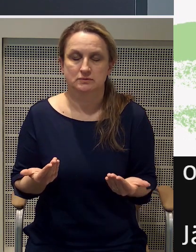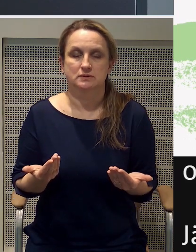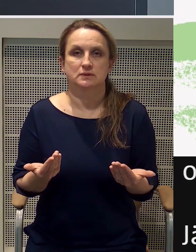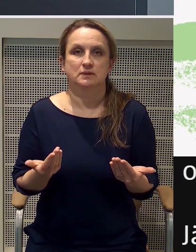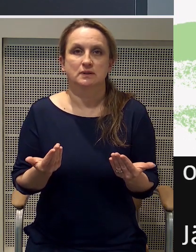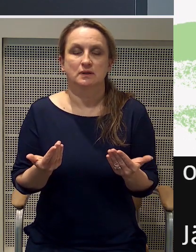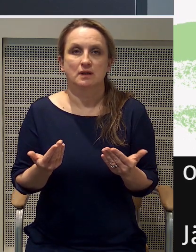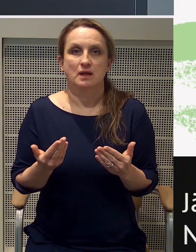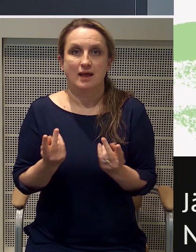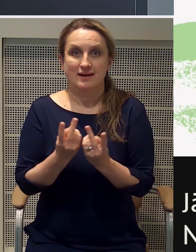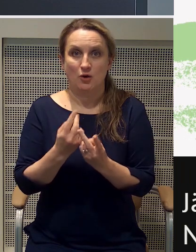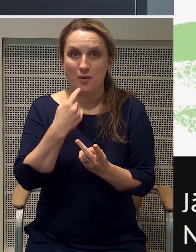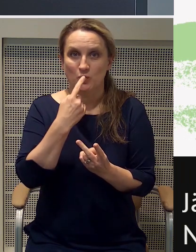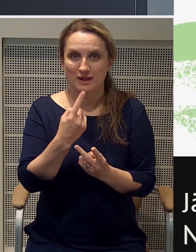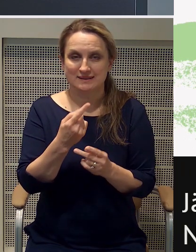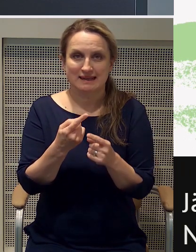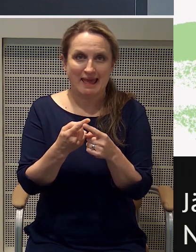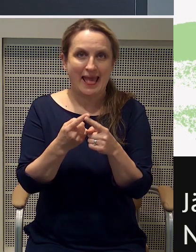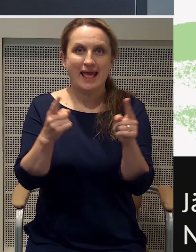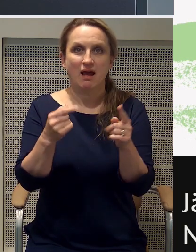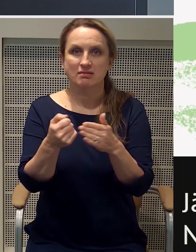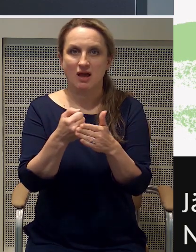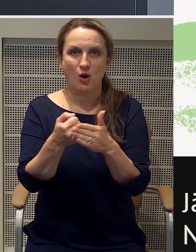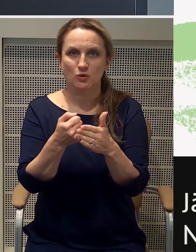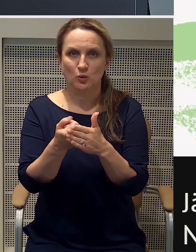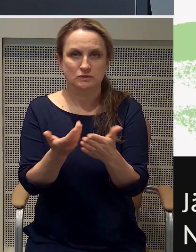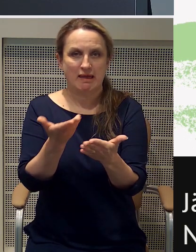Now, the access to treatment.